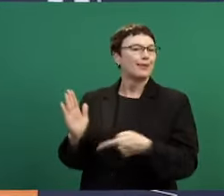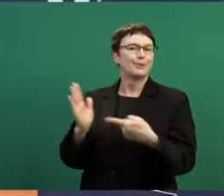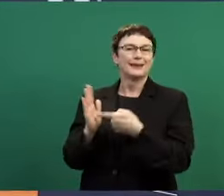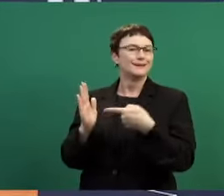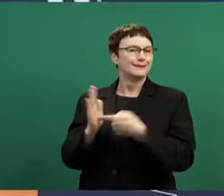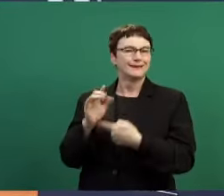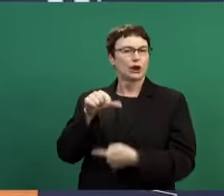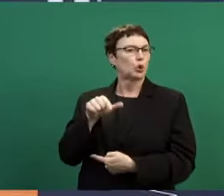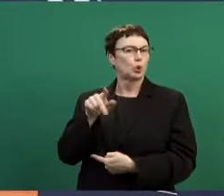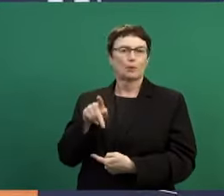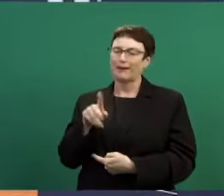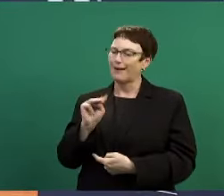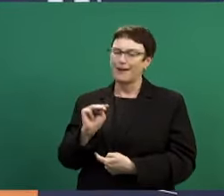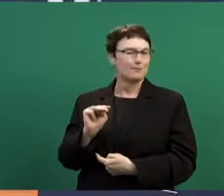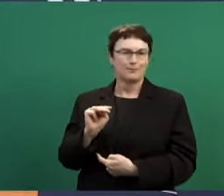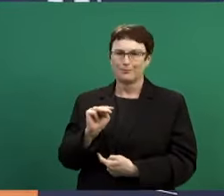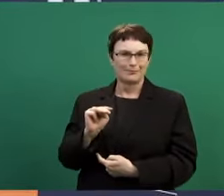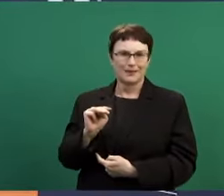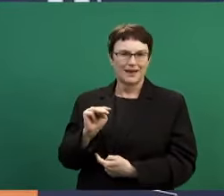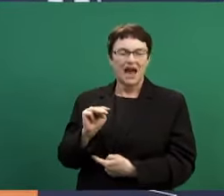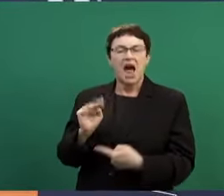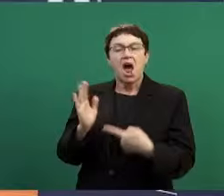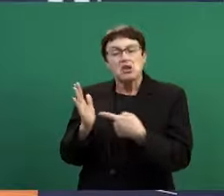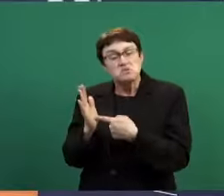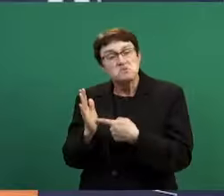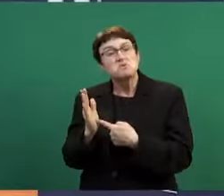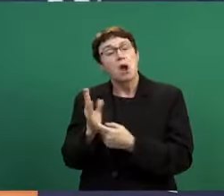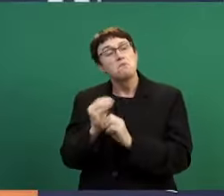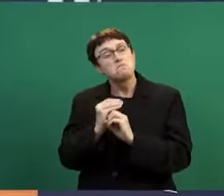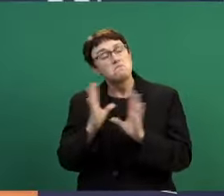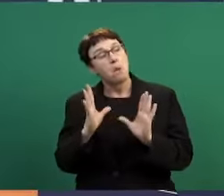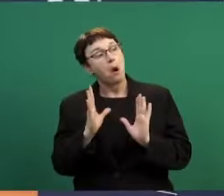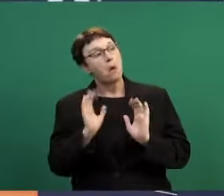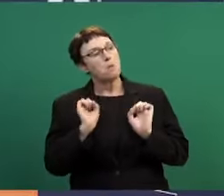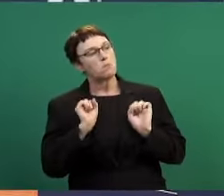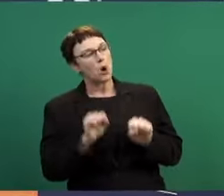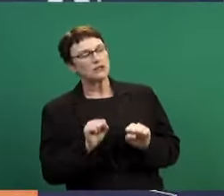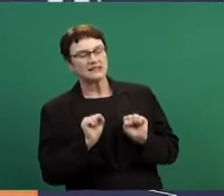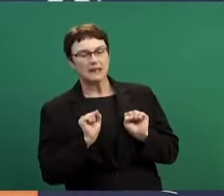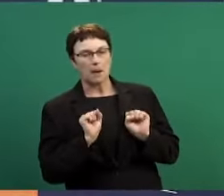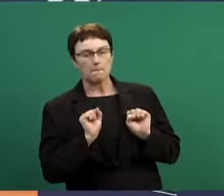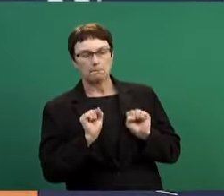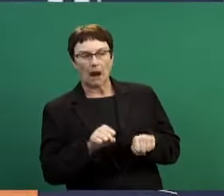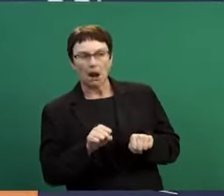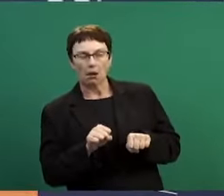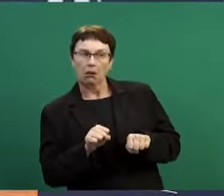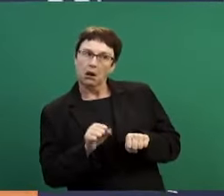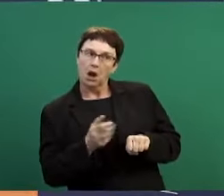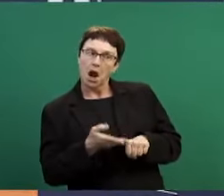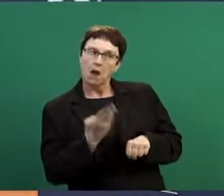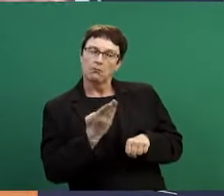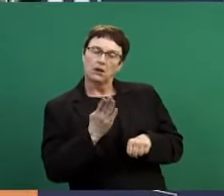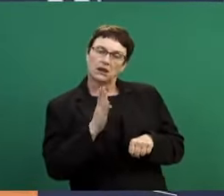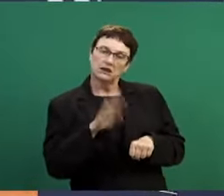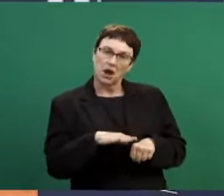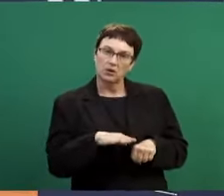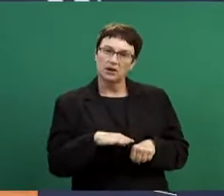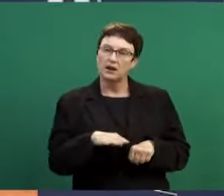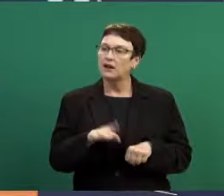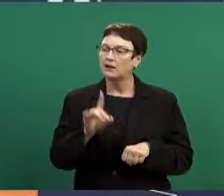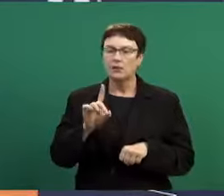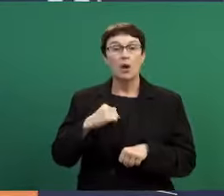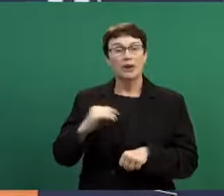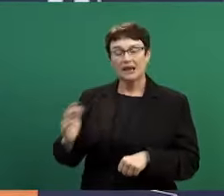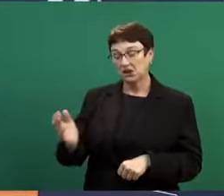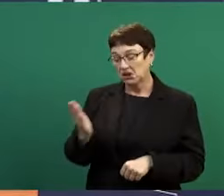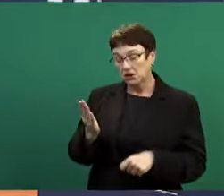cuts in this quarter or that quarter, take it that it is a guide. The MPC must make its decision. And the